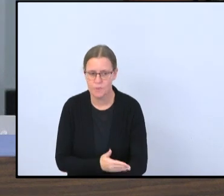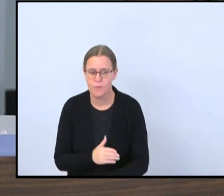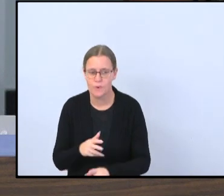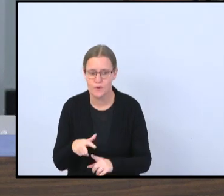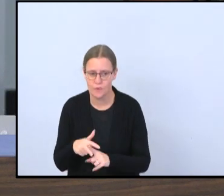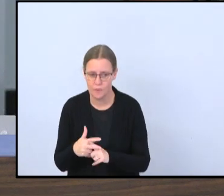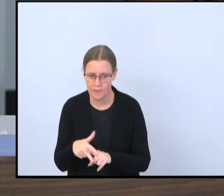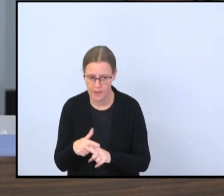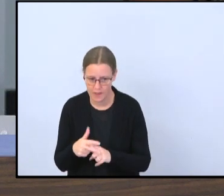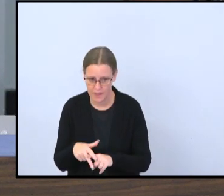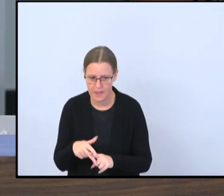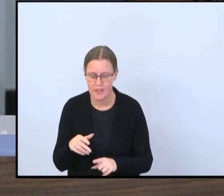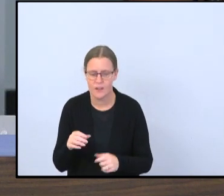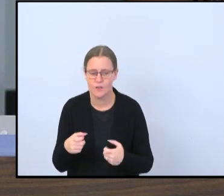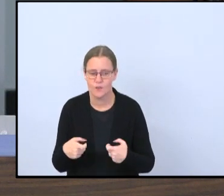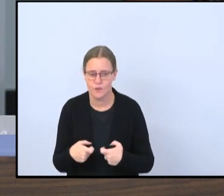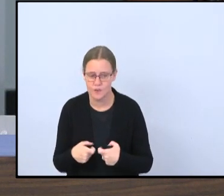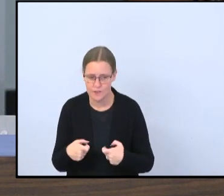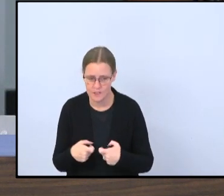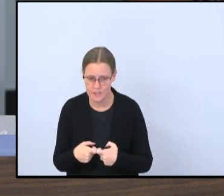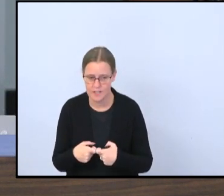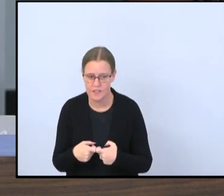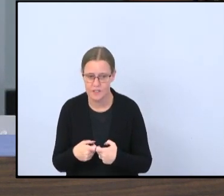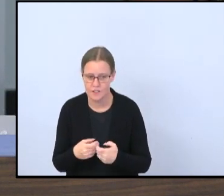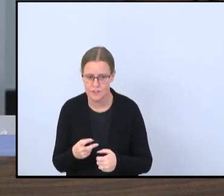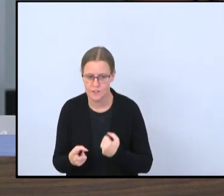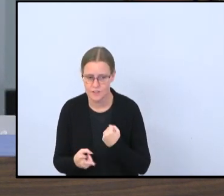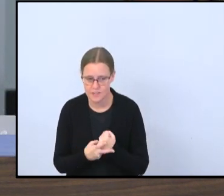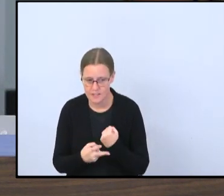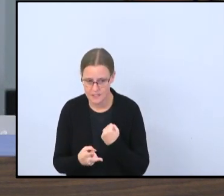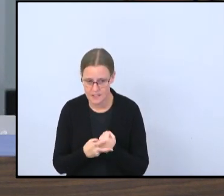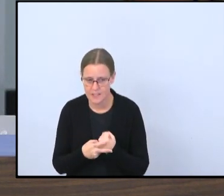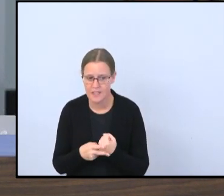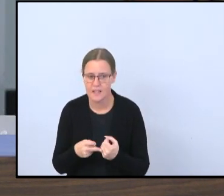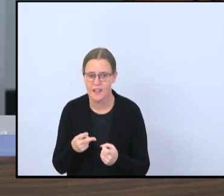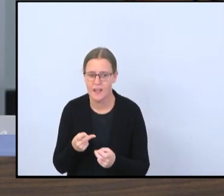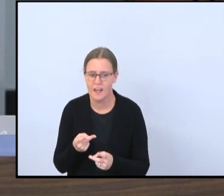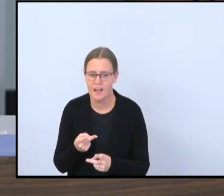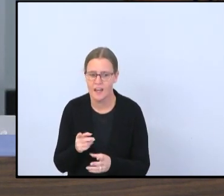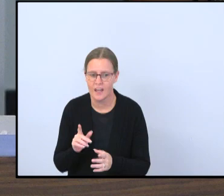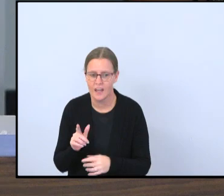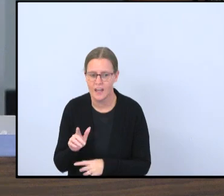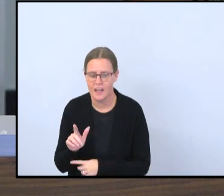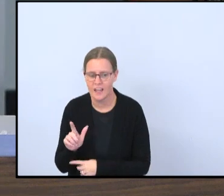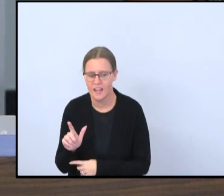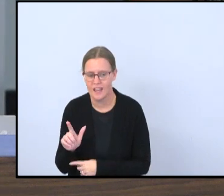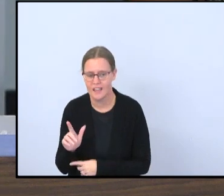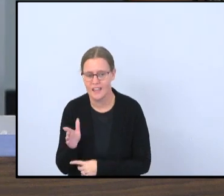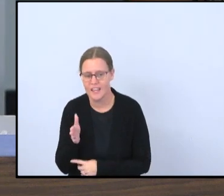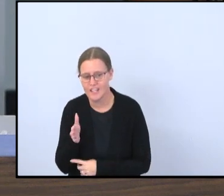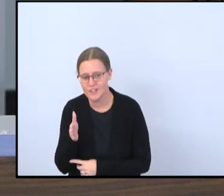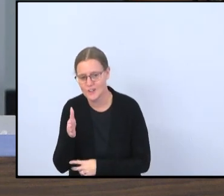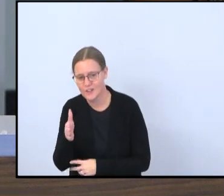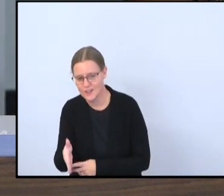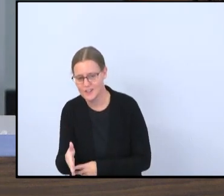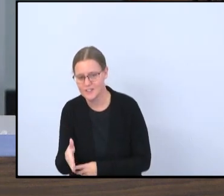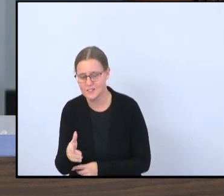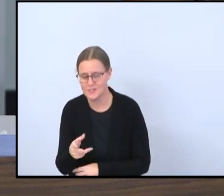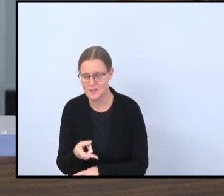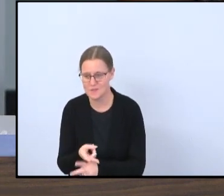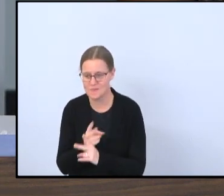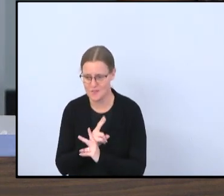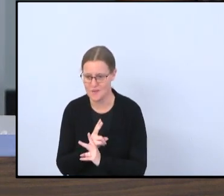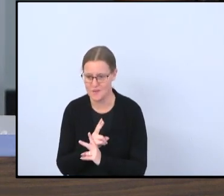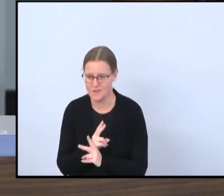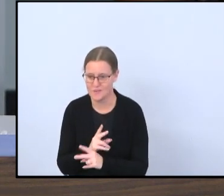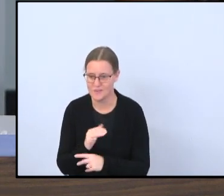campuses, energy efficiency, sustainability, and long-term cost reduction. I love that, Mr. Guillory. Very clear, very concise. Thank you, Mr.